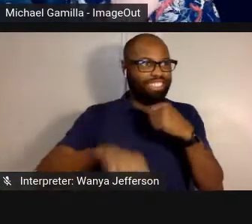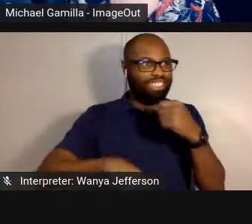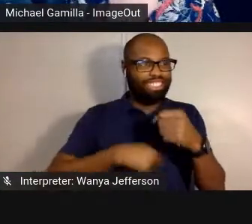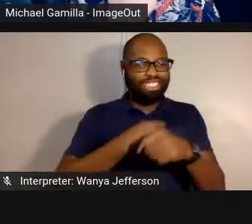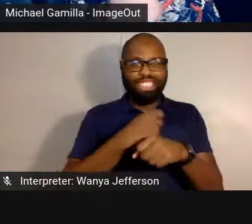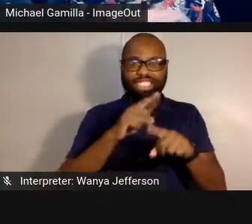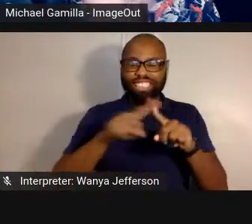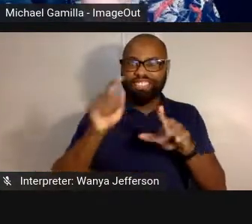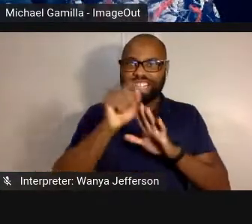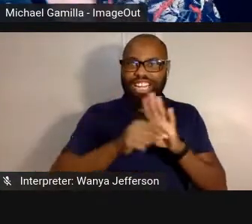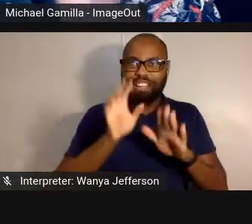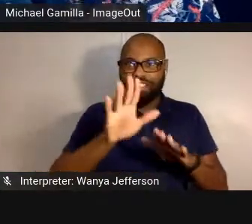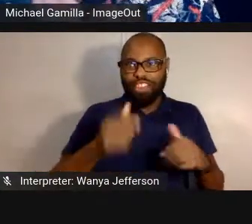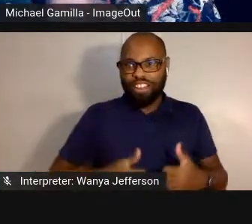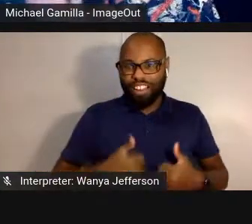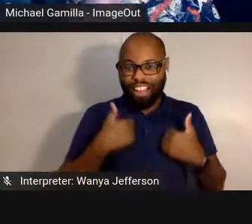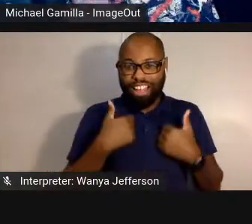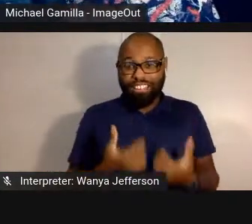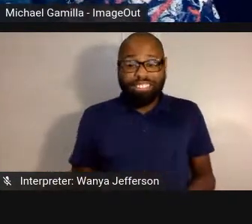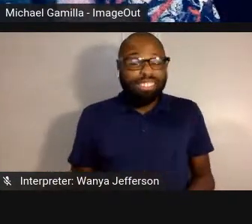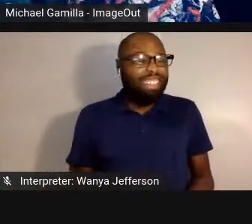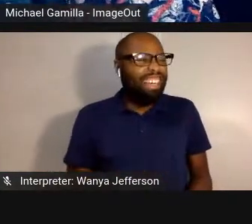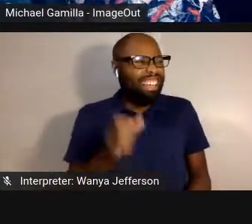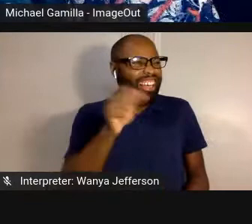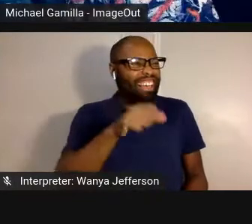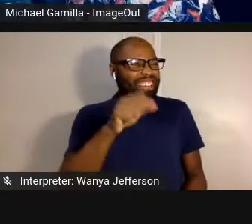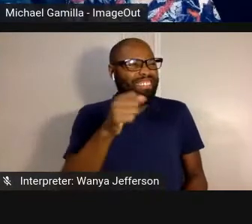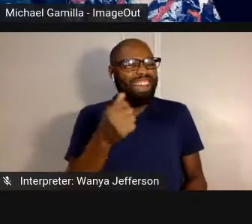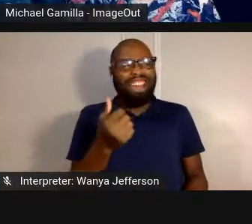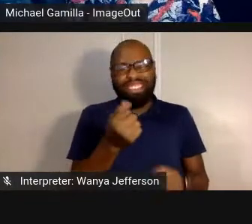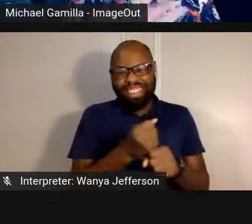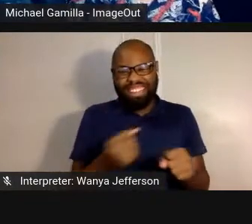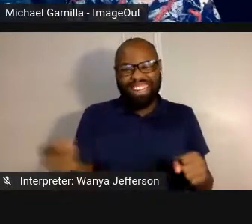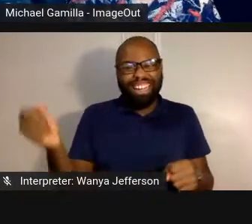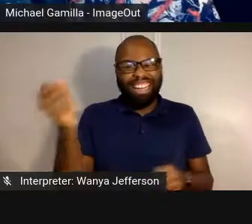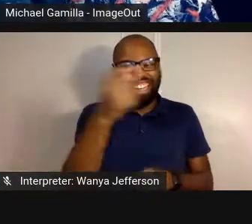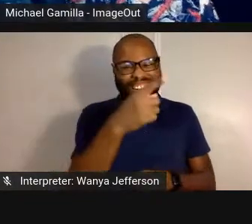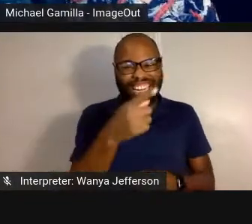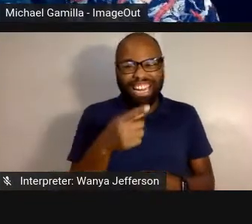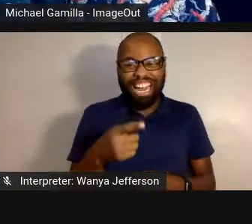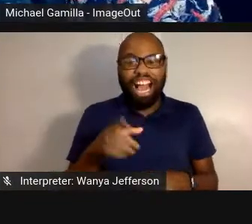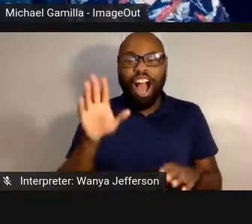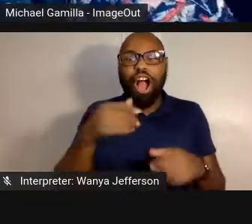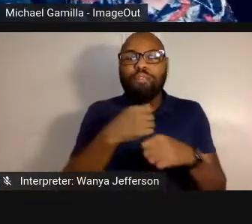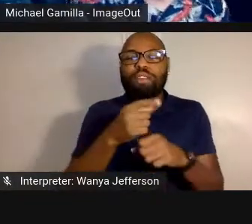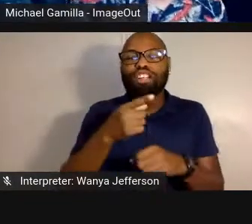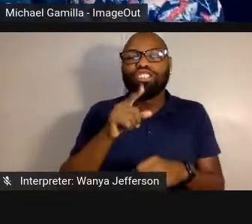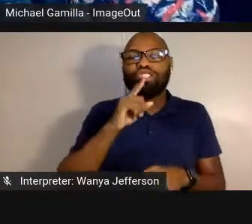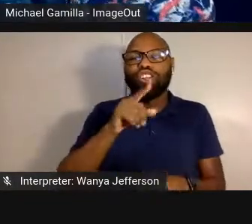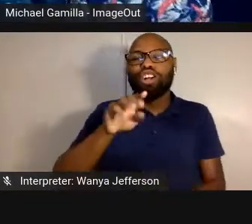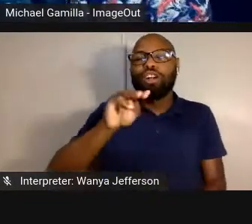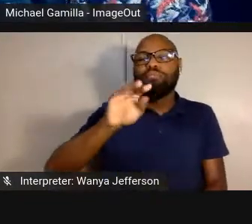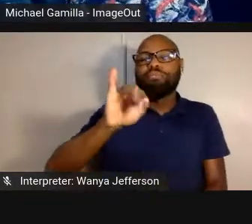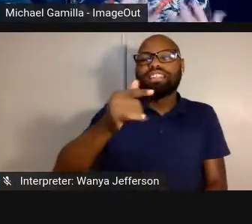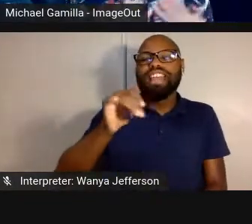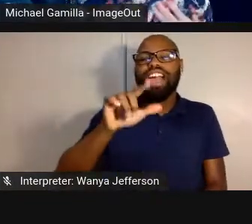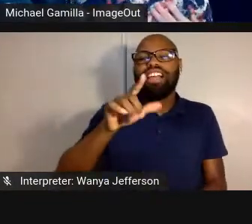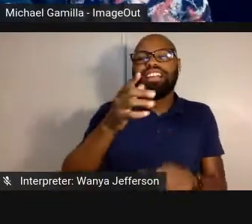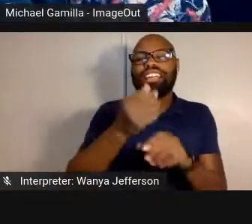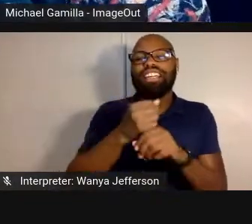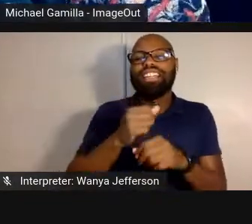Yeah. Yeah. Make sure Miguel gets non-gay roles first, and then you can come back to this one, right?